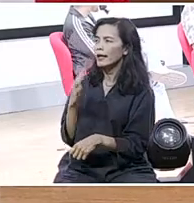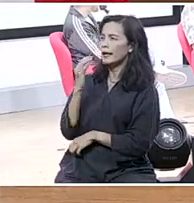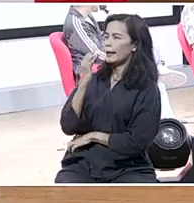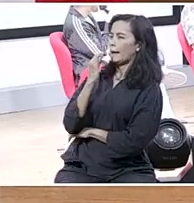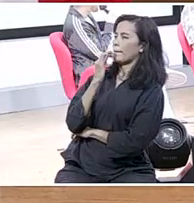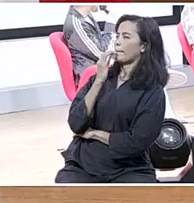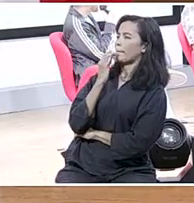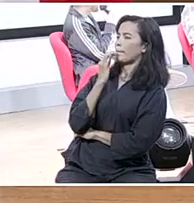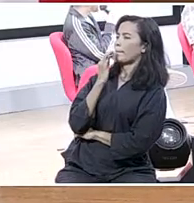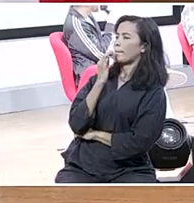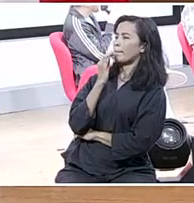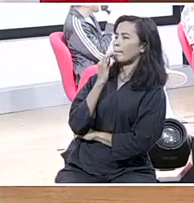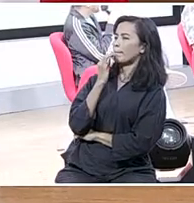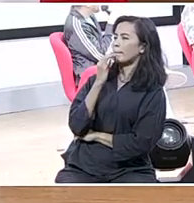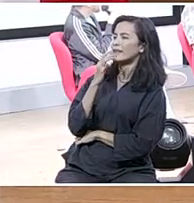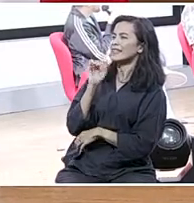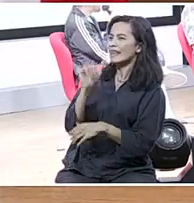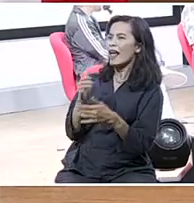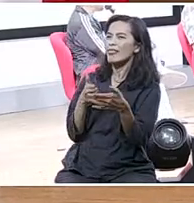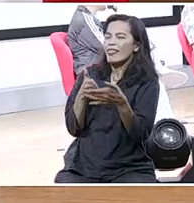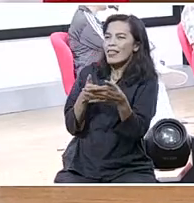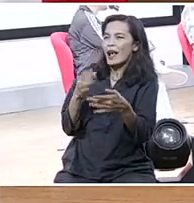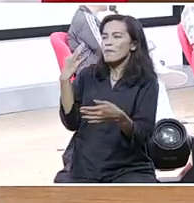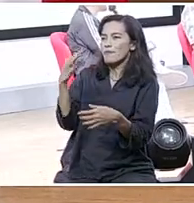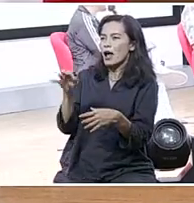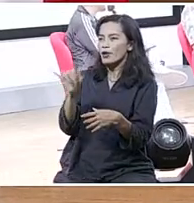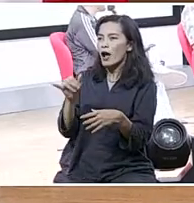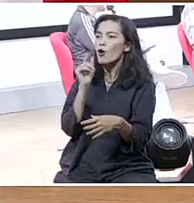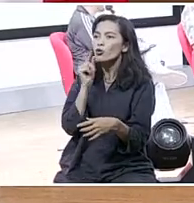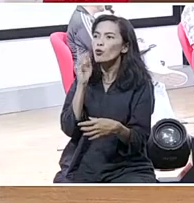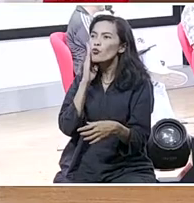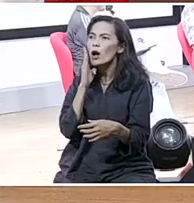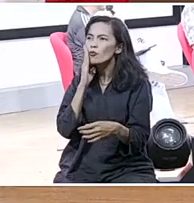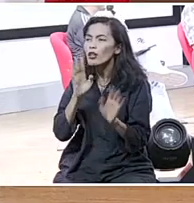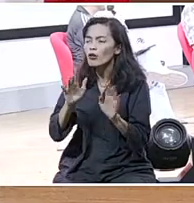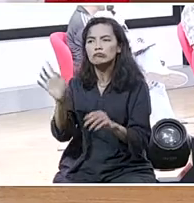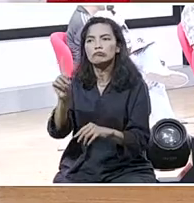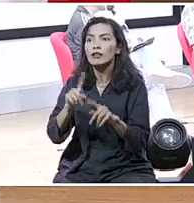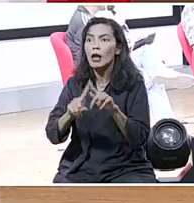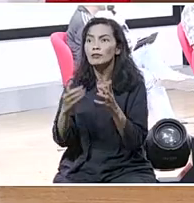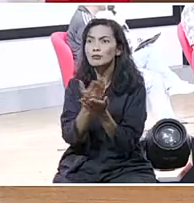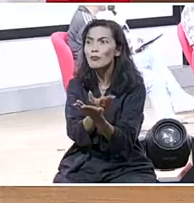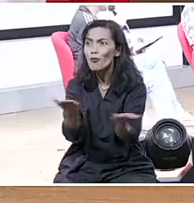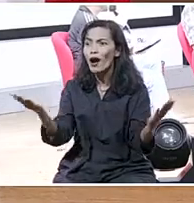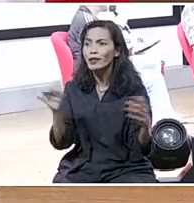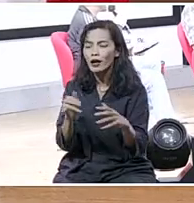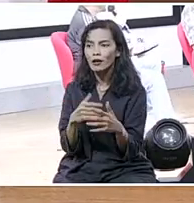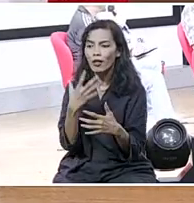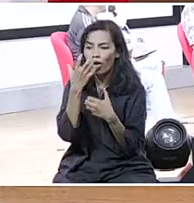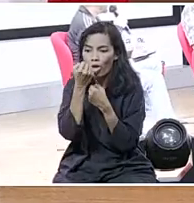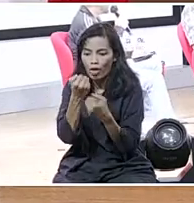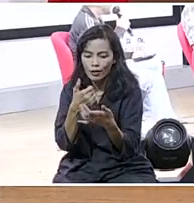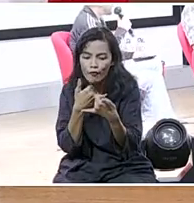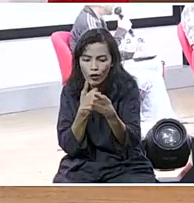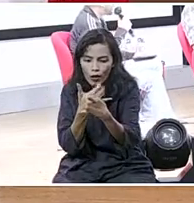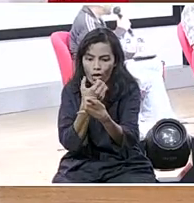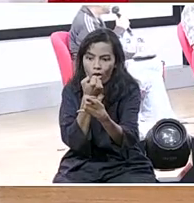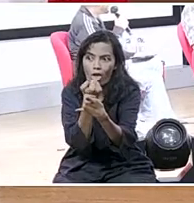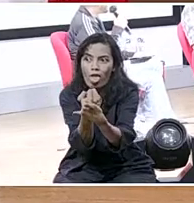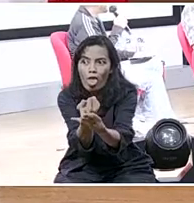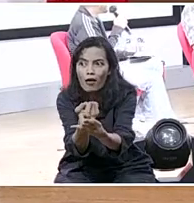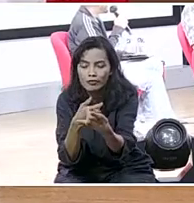This is another challenge, for not just young people, for everybody. Uh-huh. I think a lot of people are having problems with their phones. I would